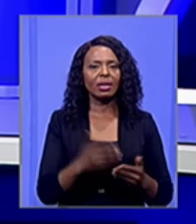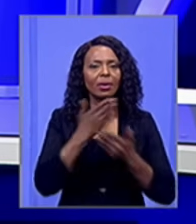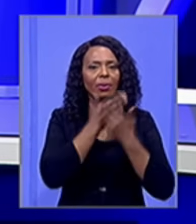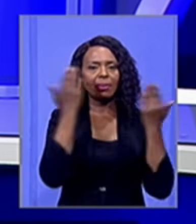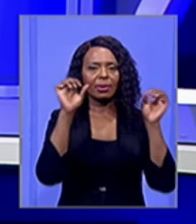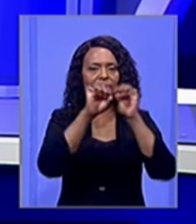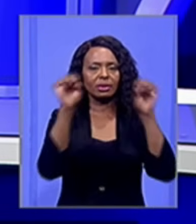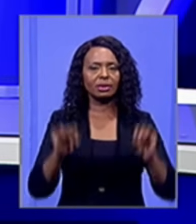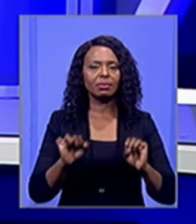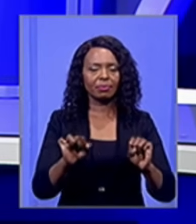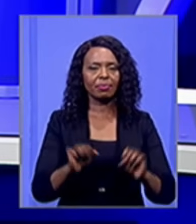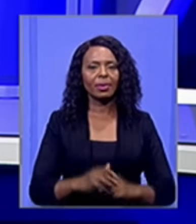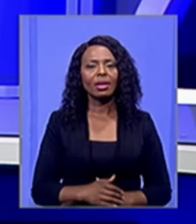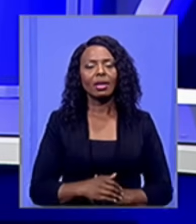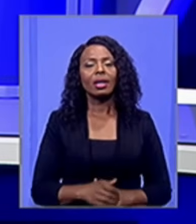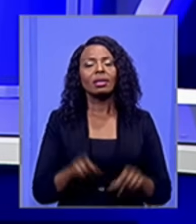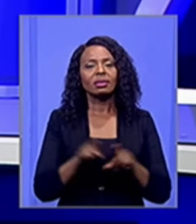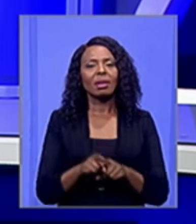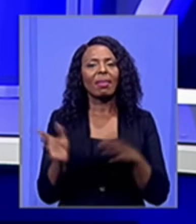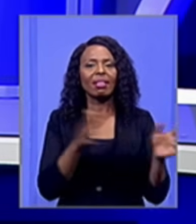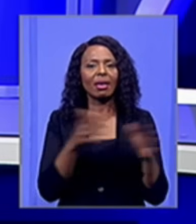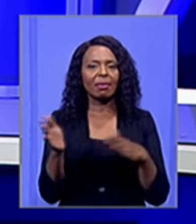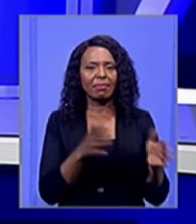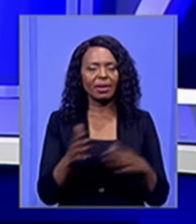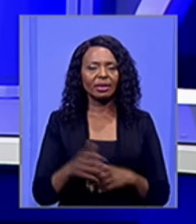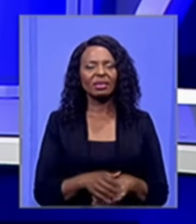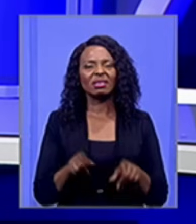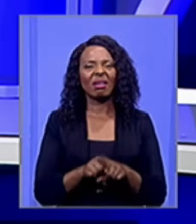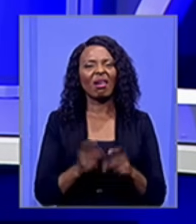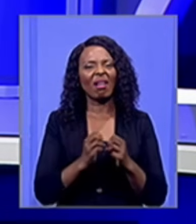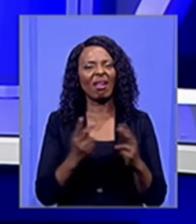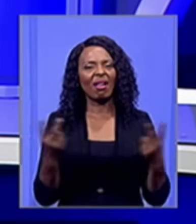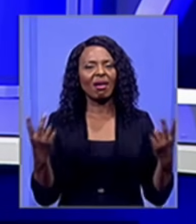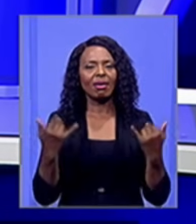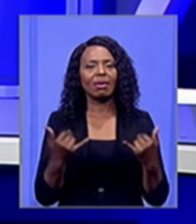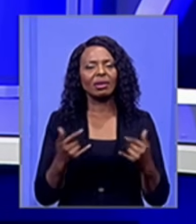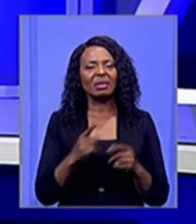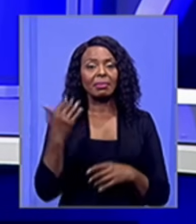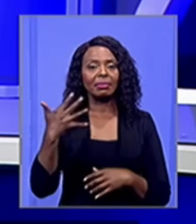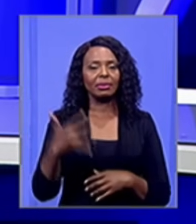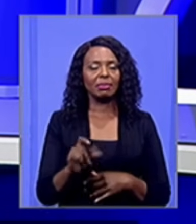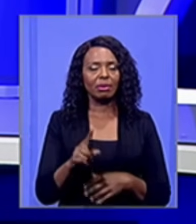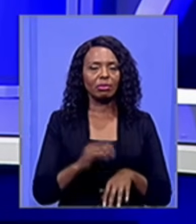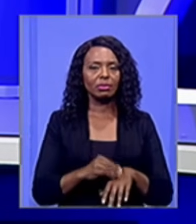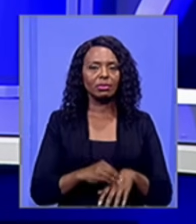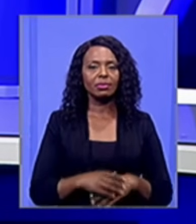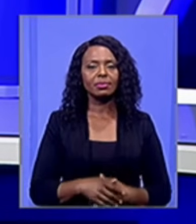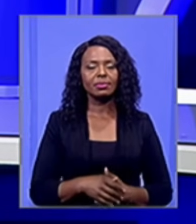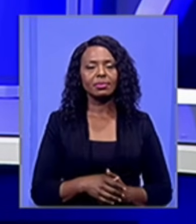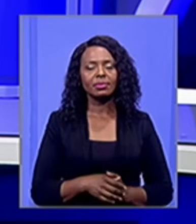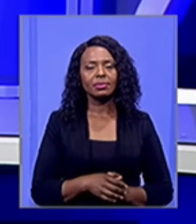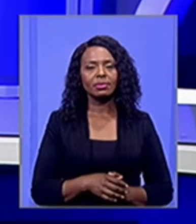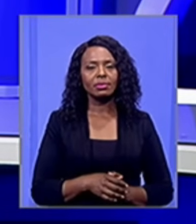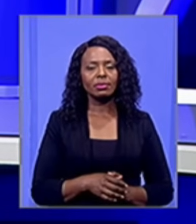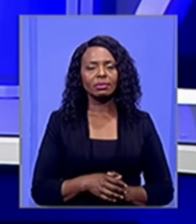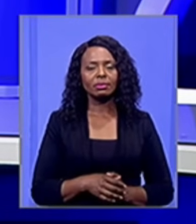meralo ya motheo. Diphetho tsa climate, mehato ya timatima le tshebediso e phahameng ya metsi ke tsona sesosa sa bothata.